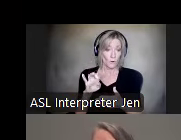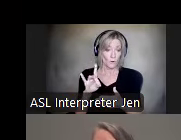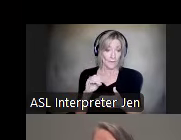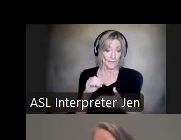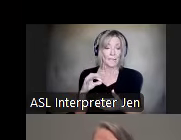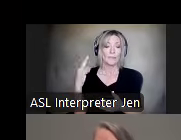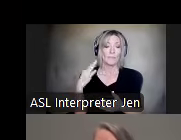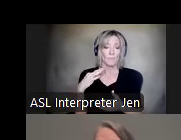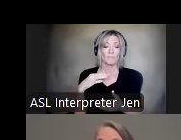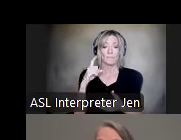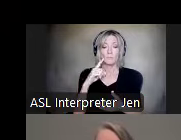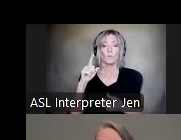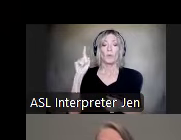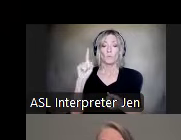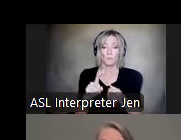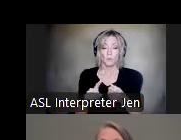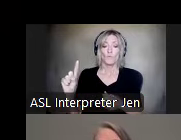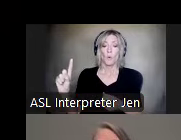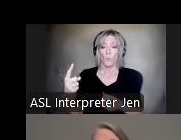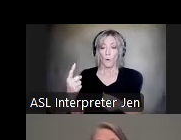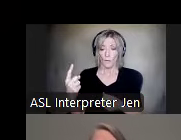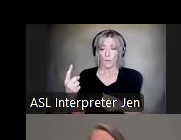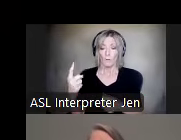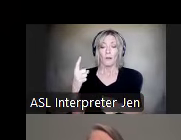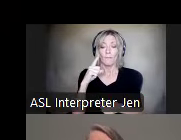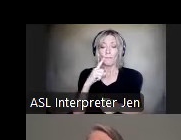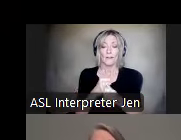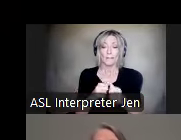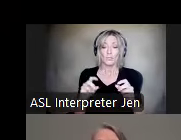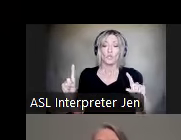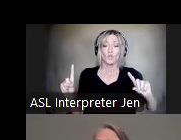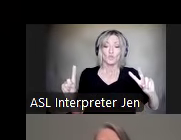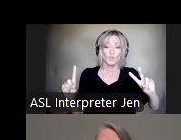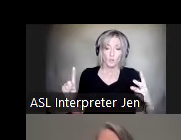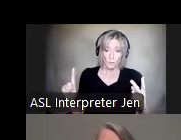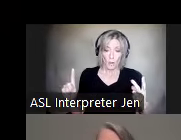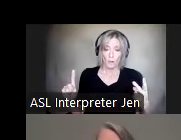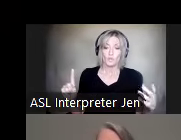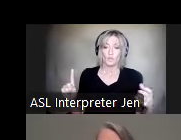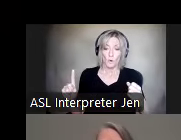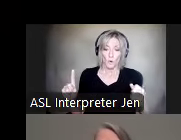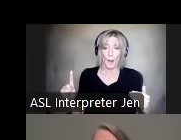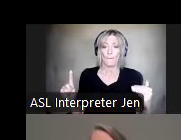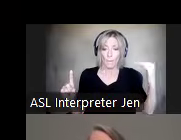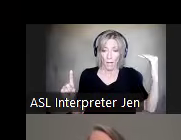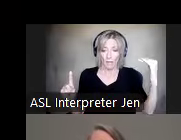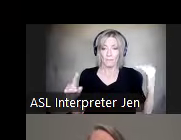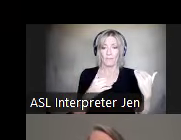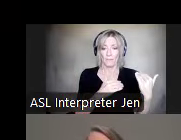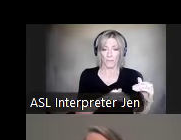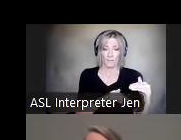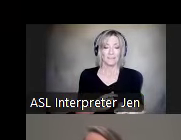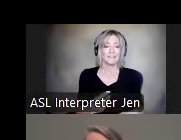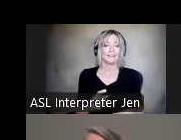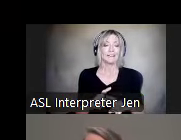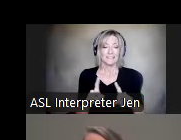for $1 for every $2 you earn over that limit. And then there's a different limit for the year